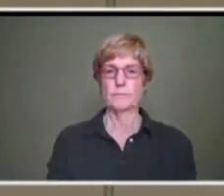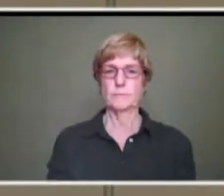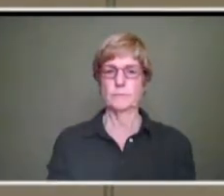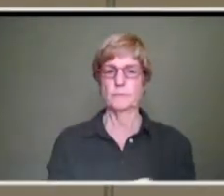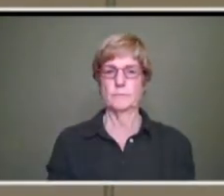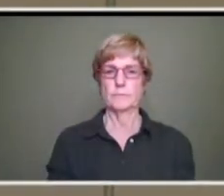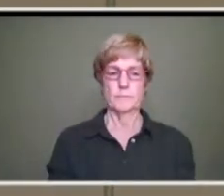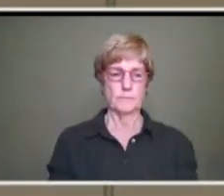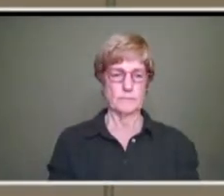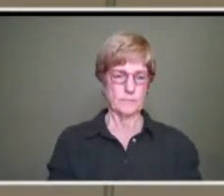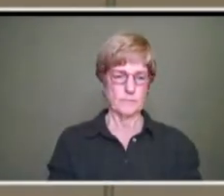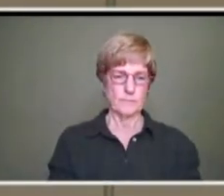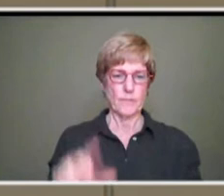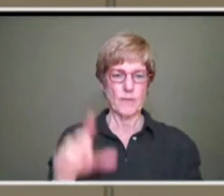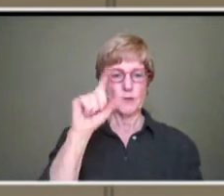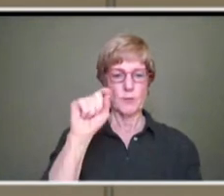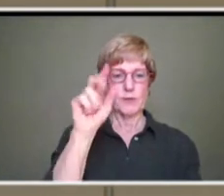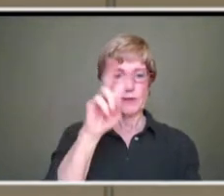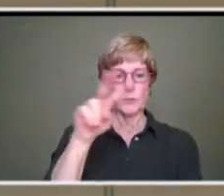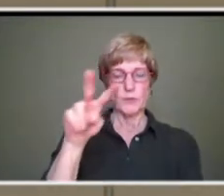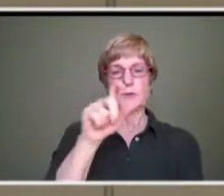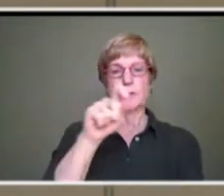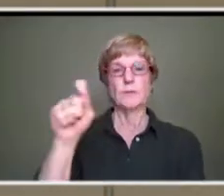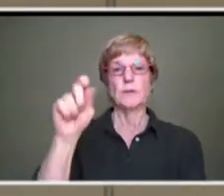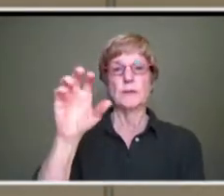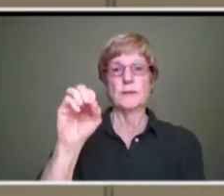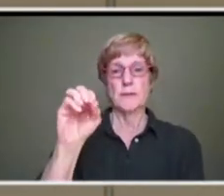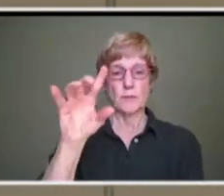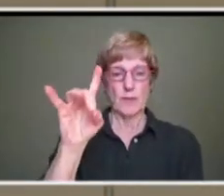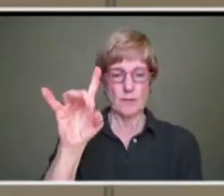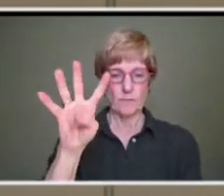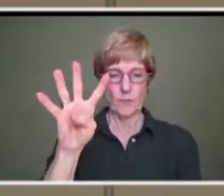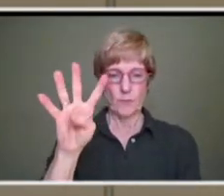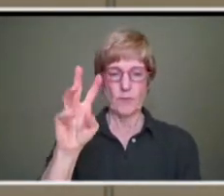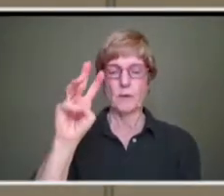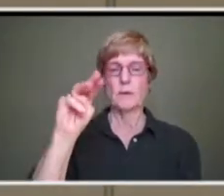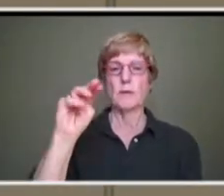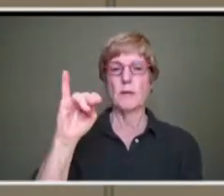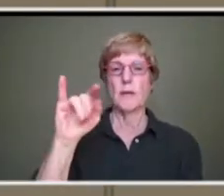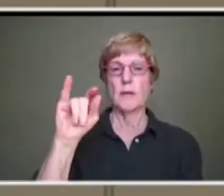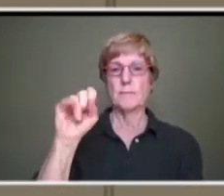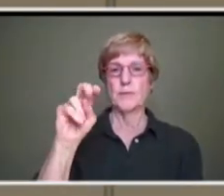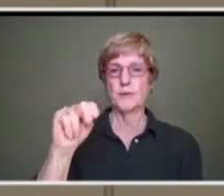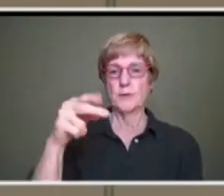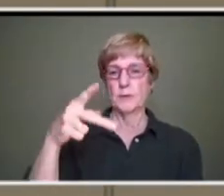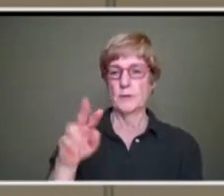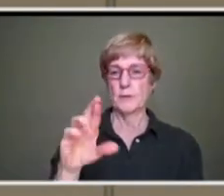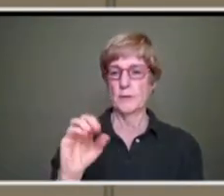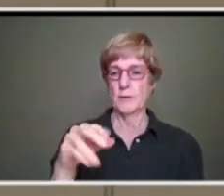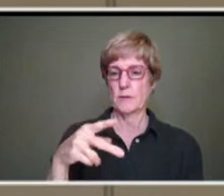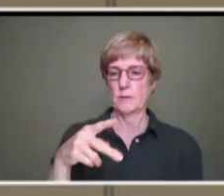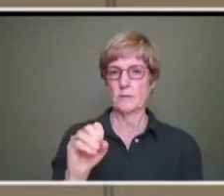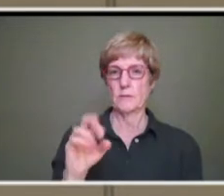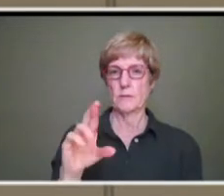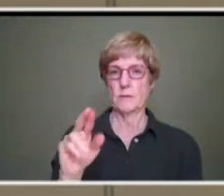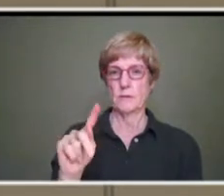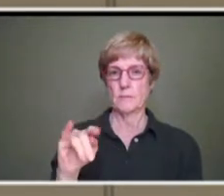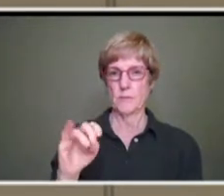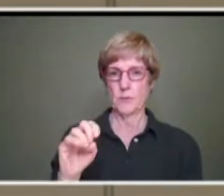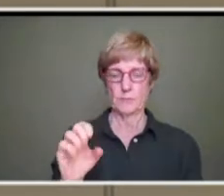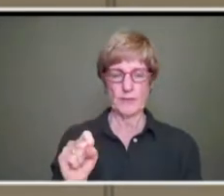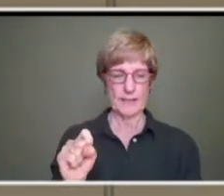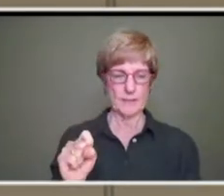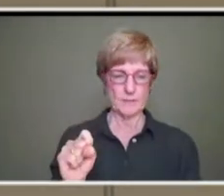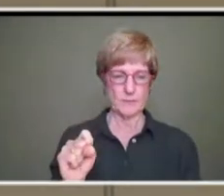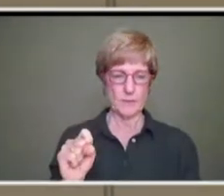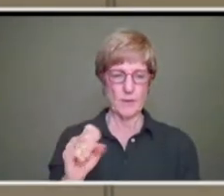he's only petitioned 2022 that's zero A4 by emission properties uh that that one's located on